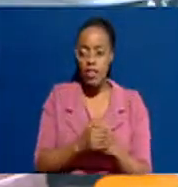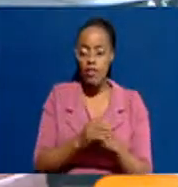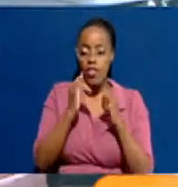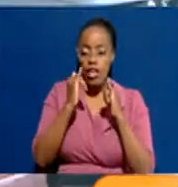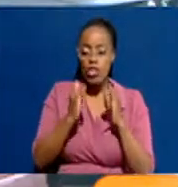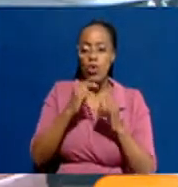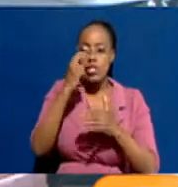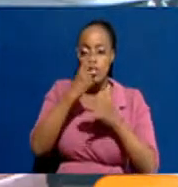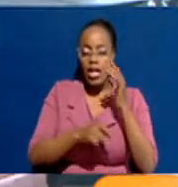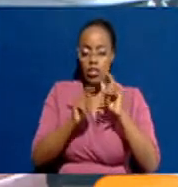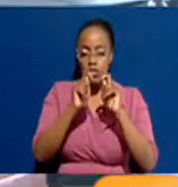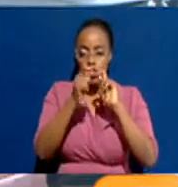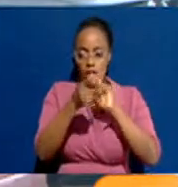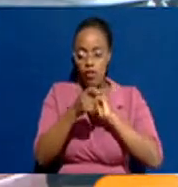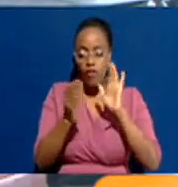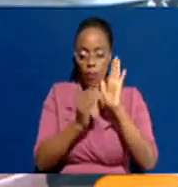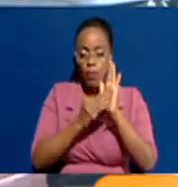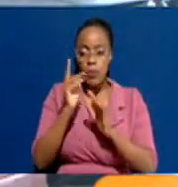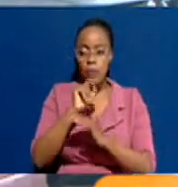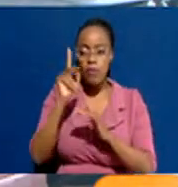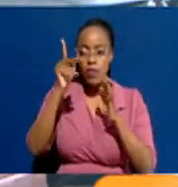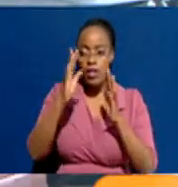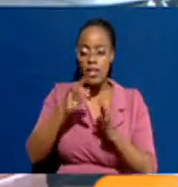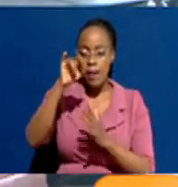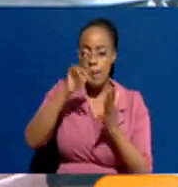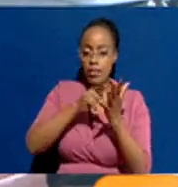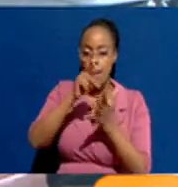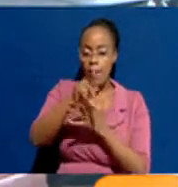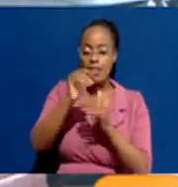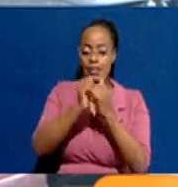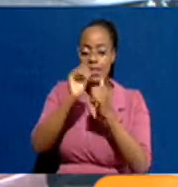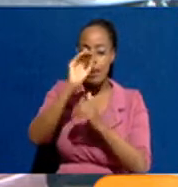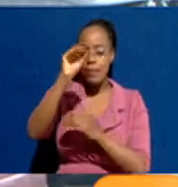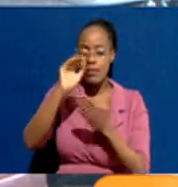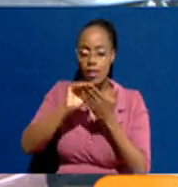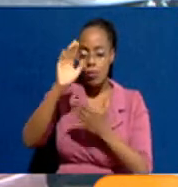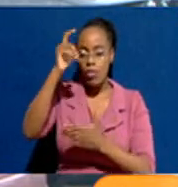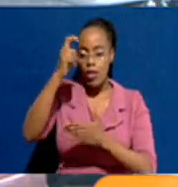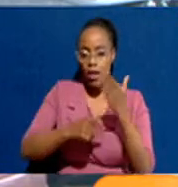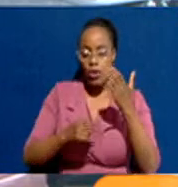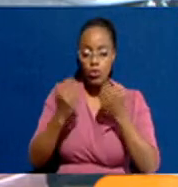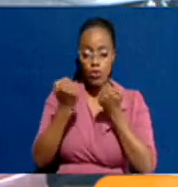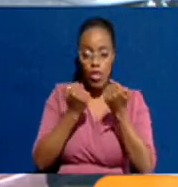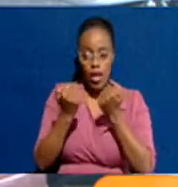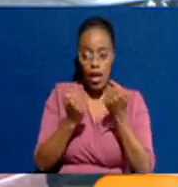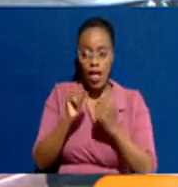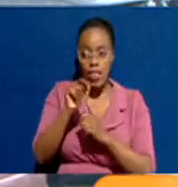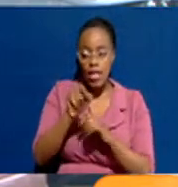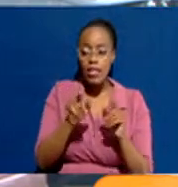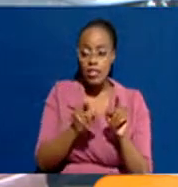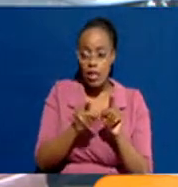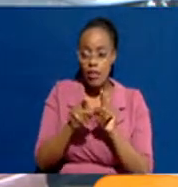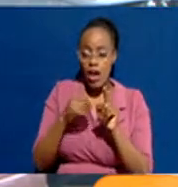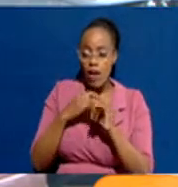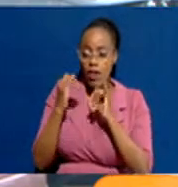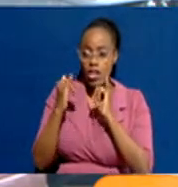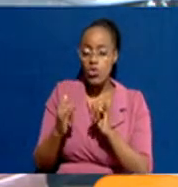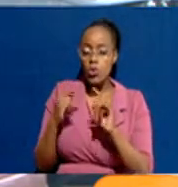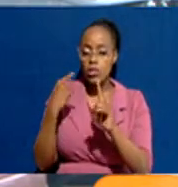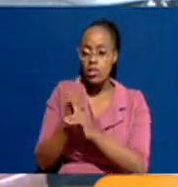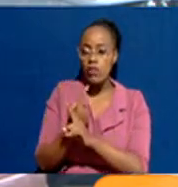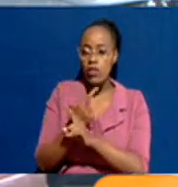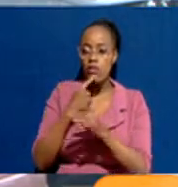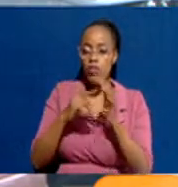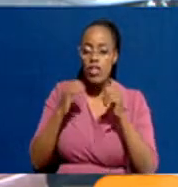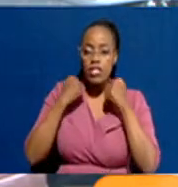tax changes already in effect and Kenyans having to pay at least 10% more on the price of a vehicle, this will give a whole new meaning to the saying